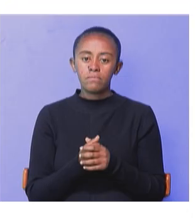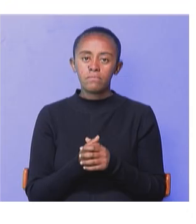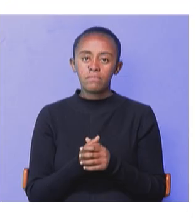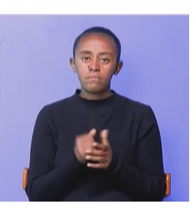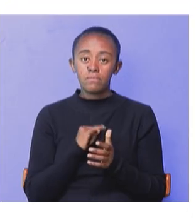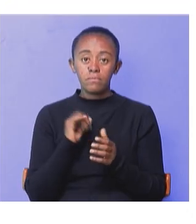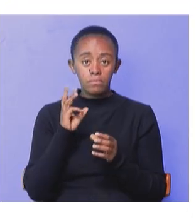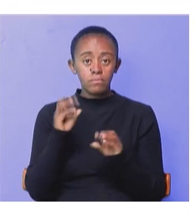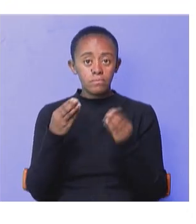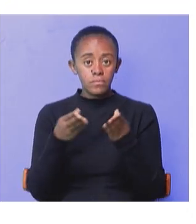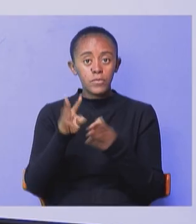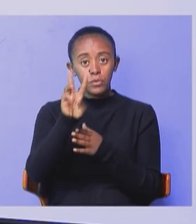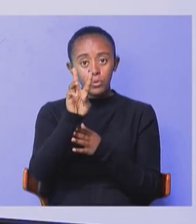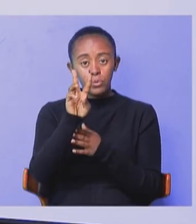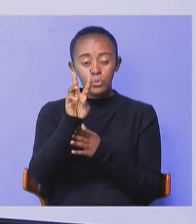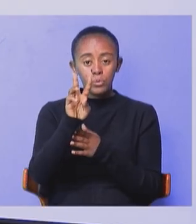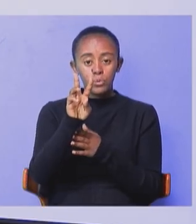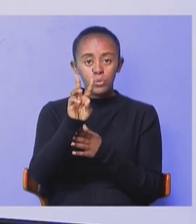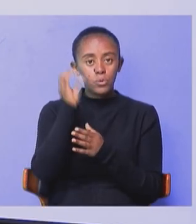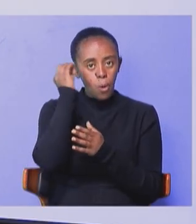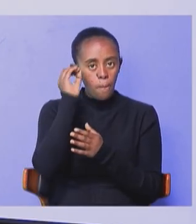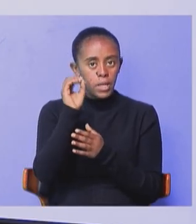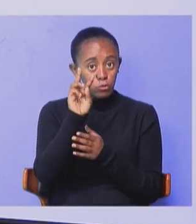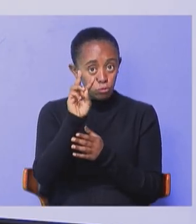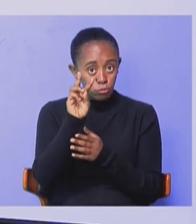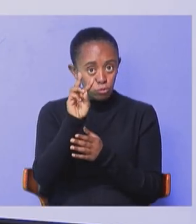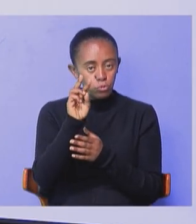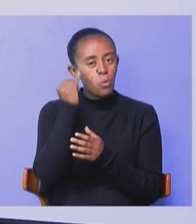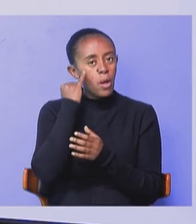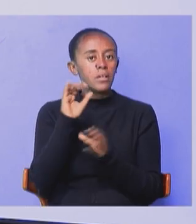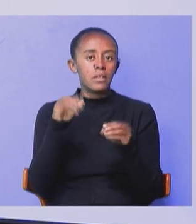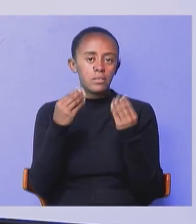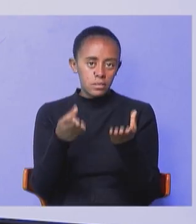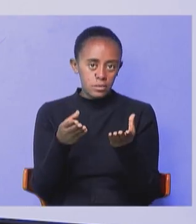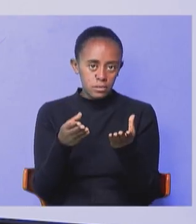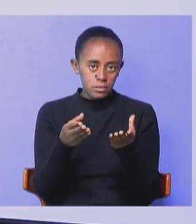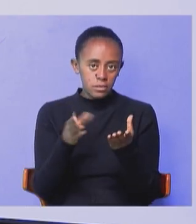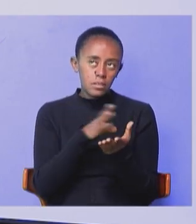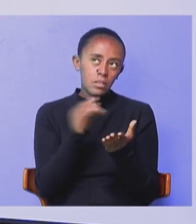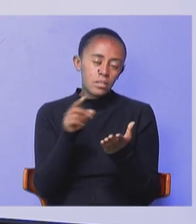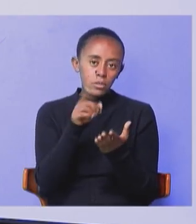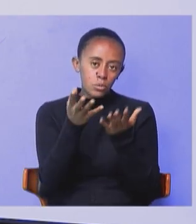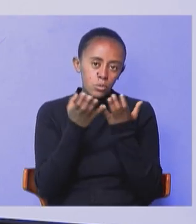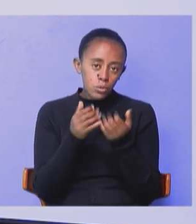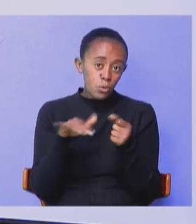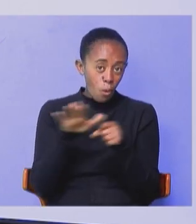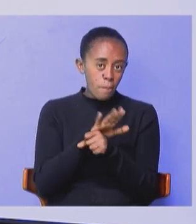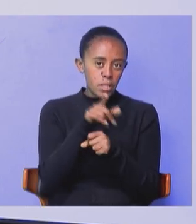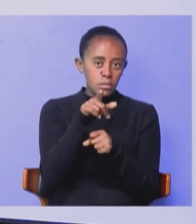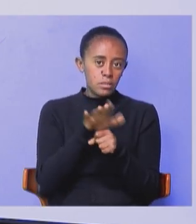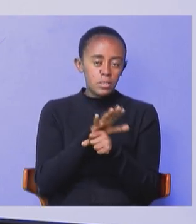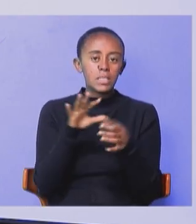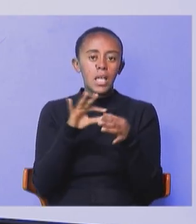I will give you two opinions or two ideas, and I want you to complete